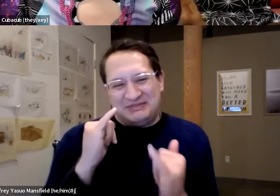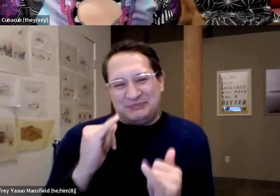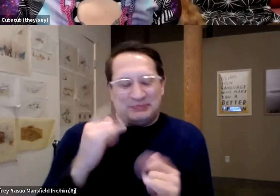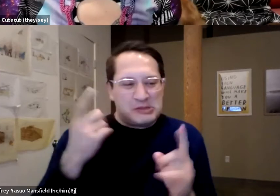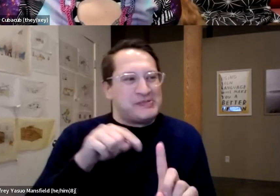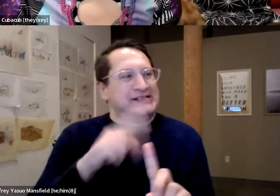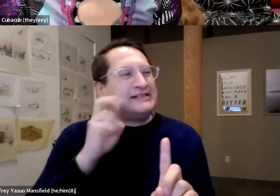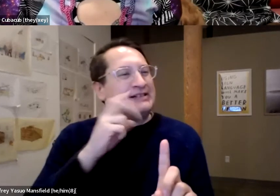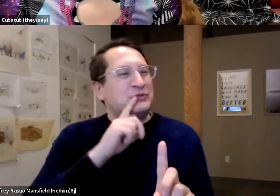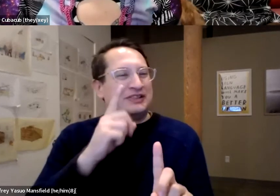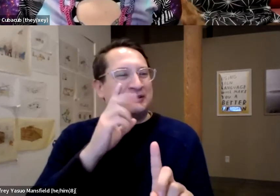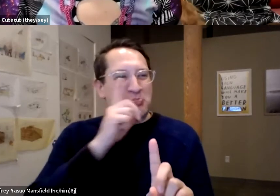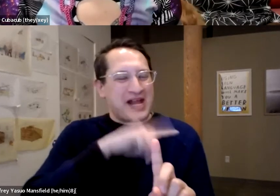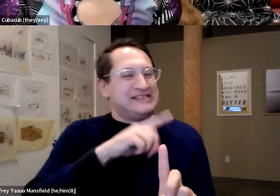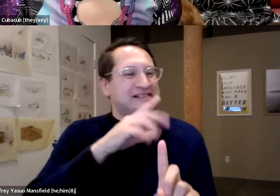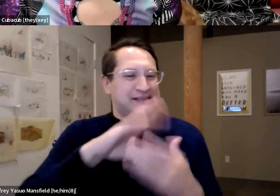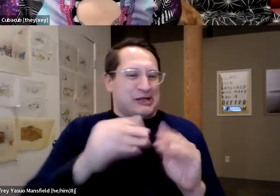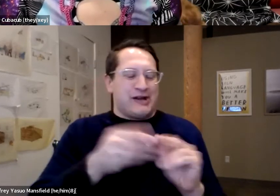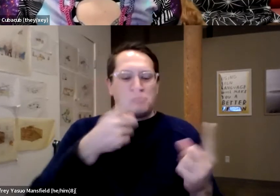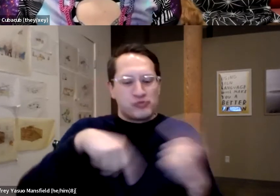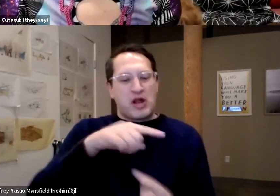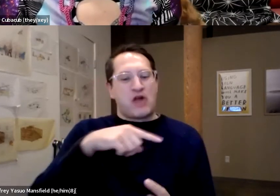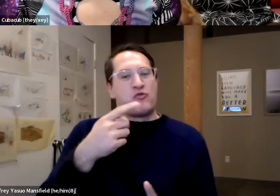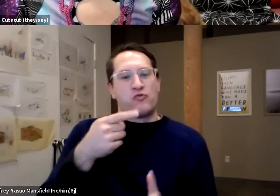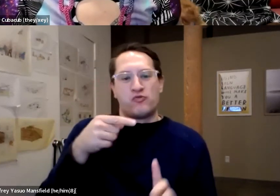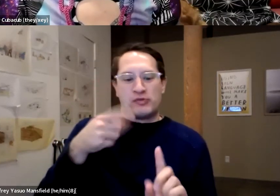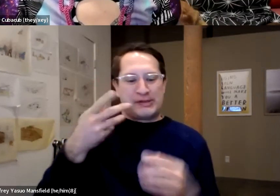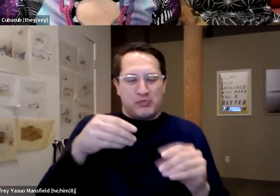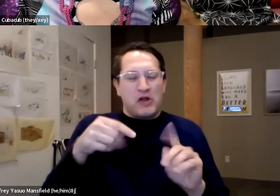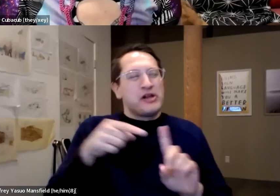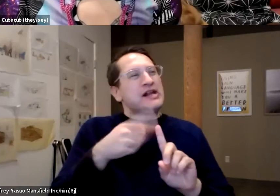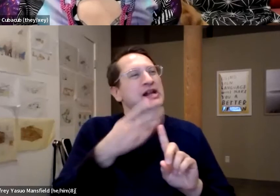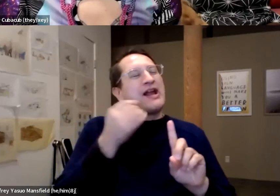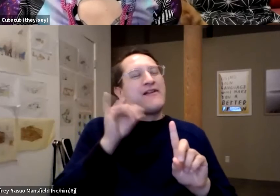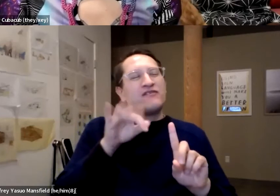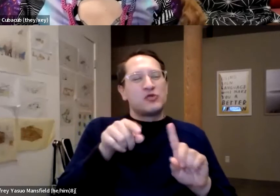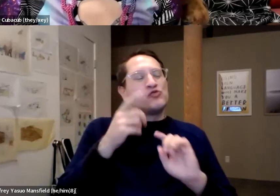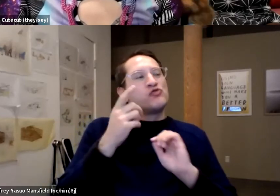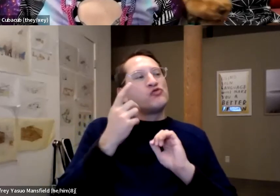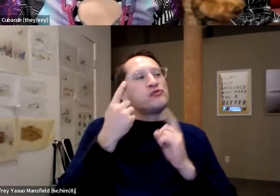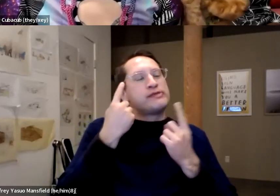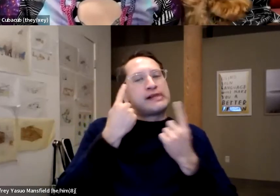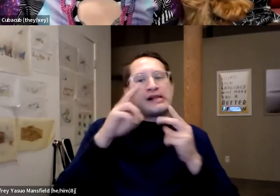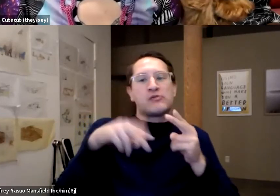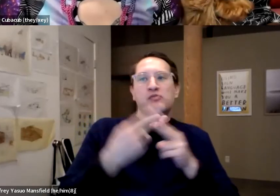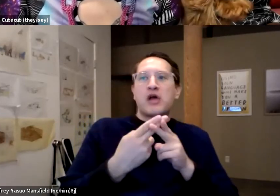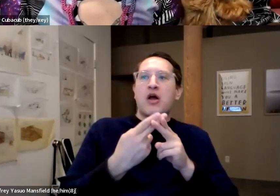Yeah, no, similar. I agree. The false narrative around the market.